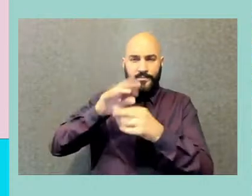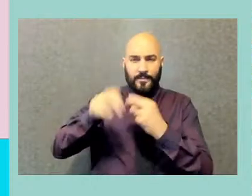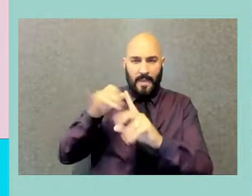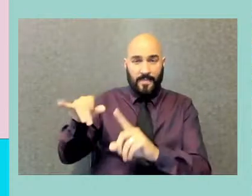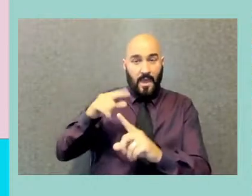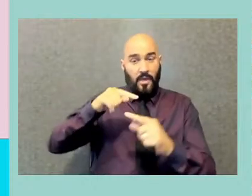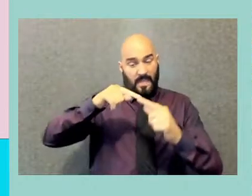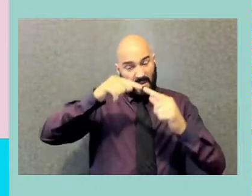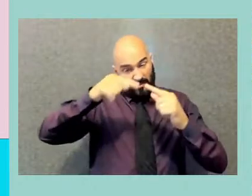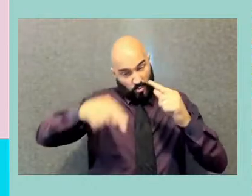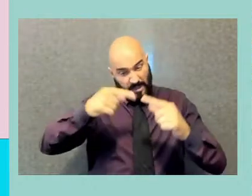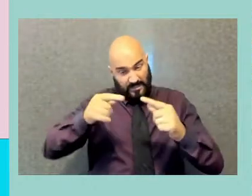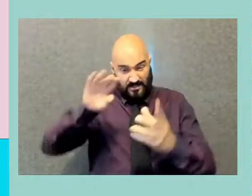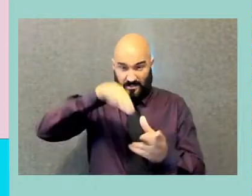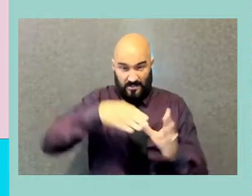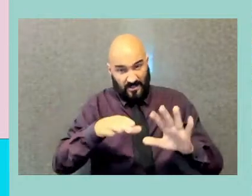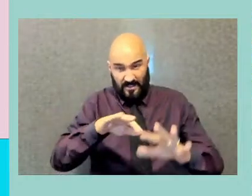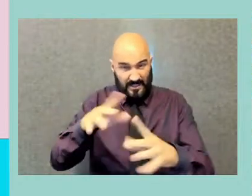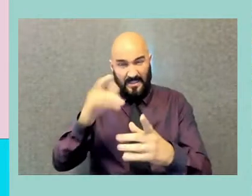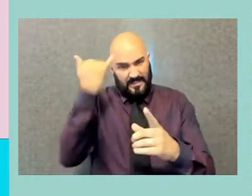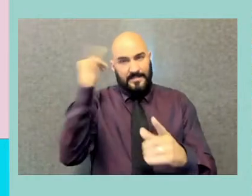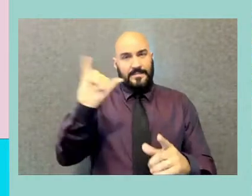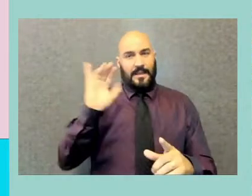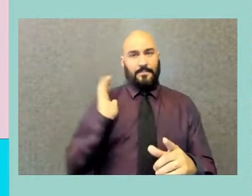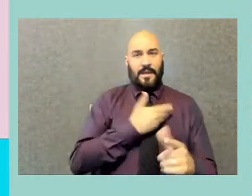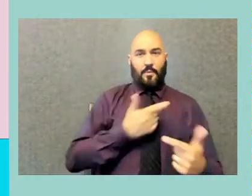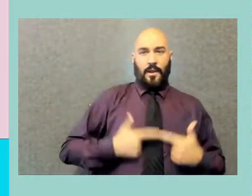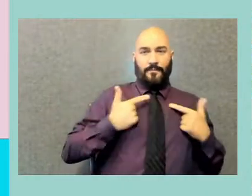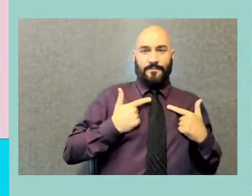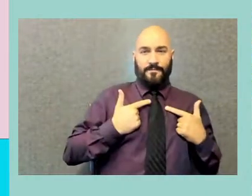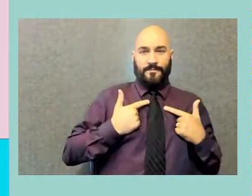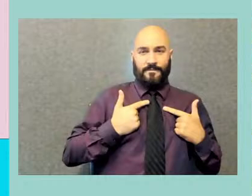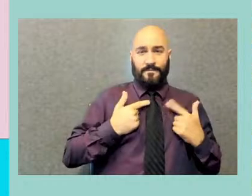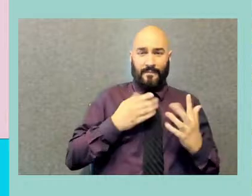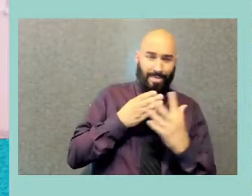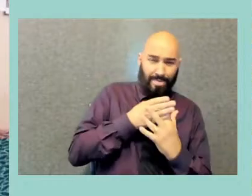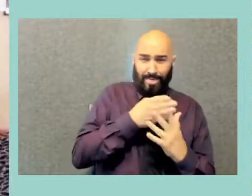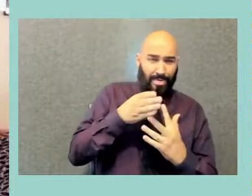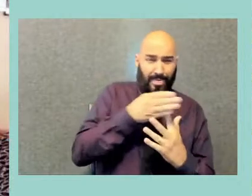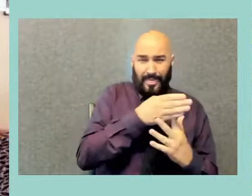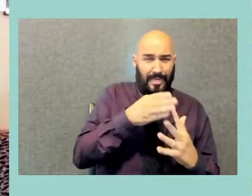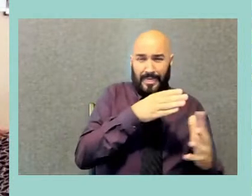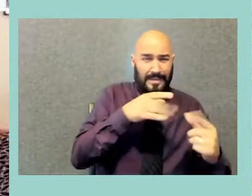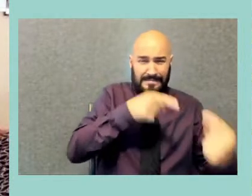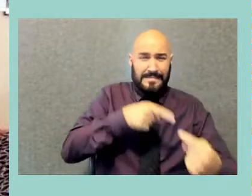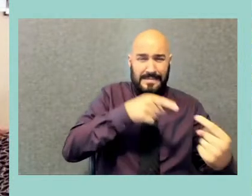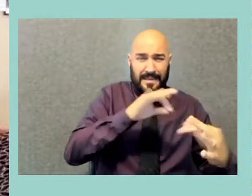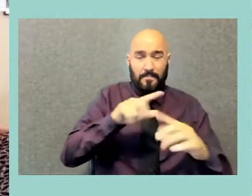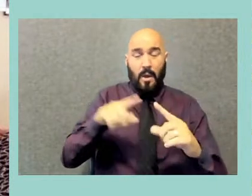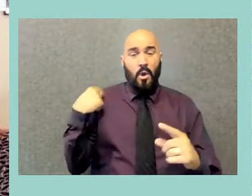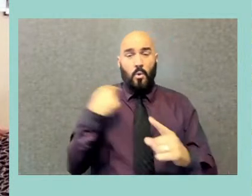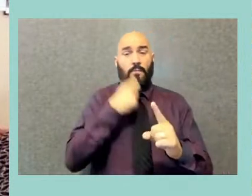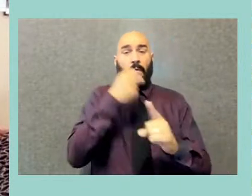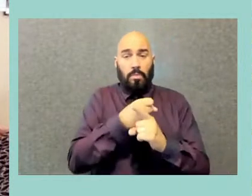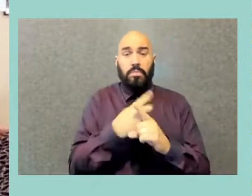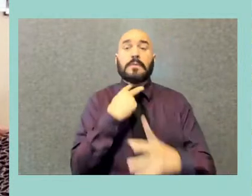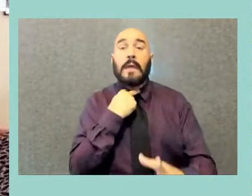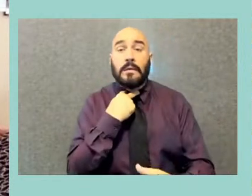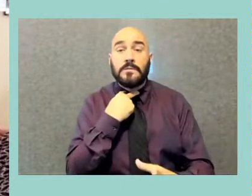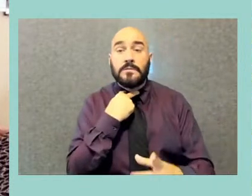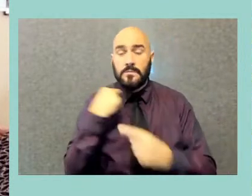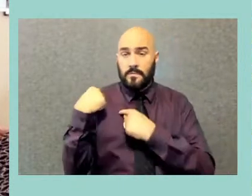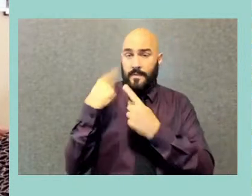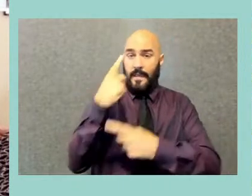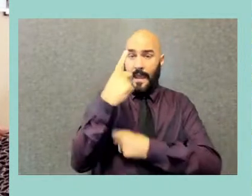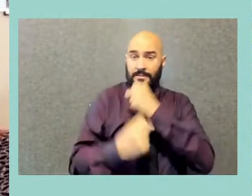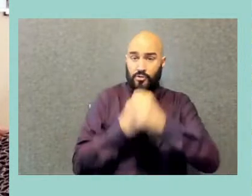our lives. The knots we have encountered this past year have encouraged us to find new ways to move in this